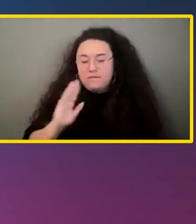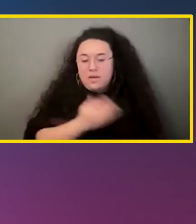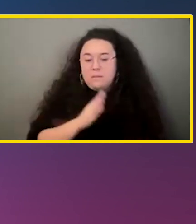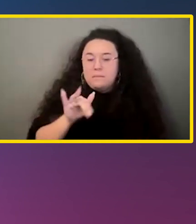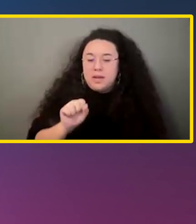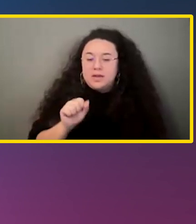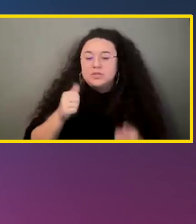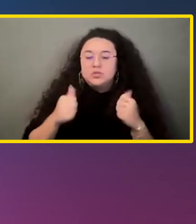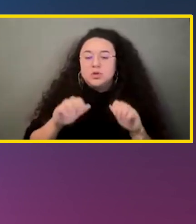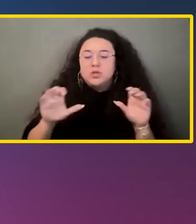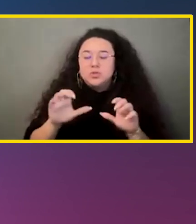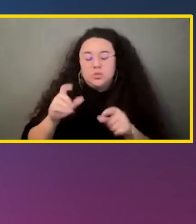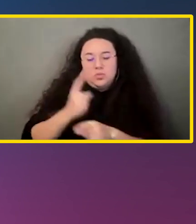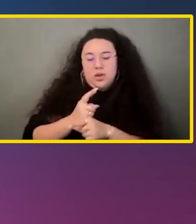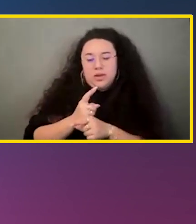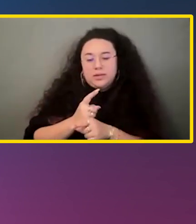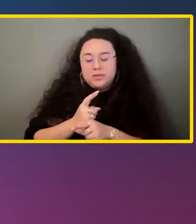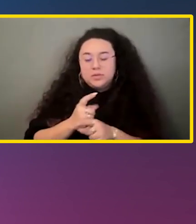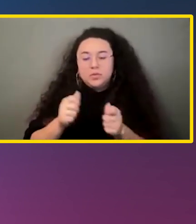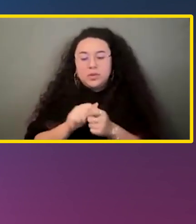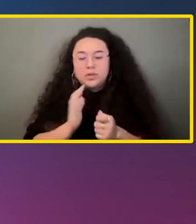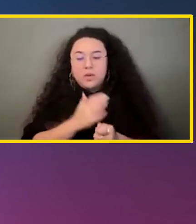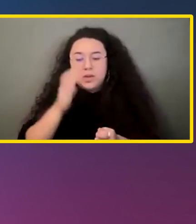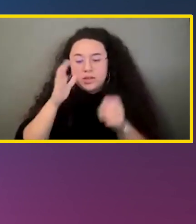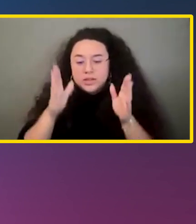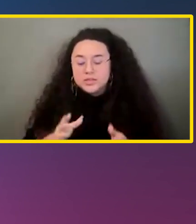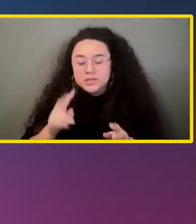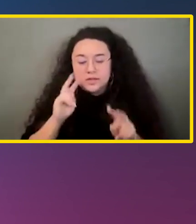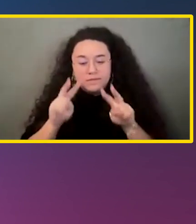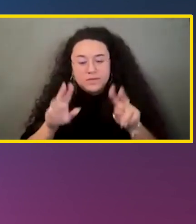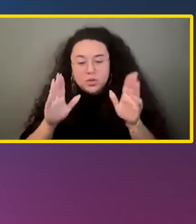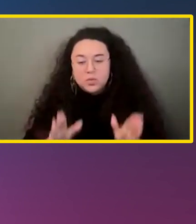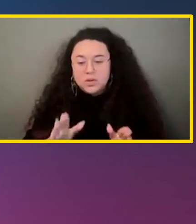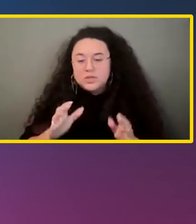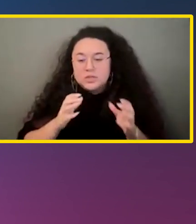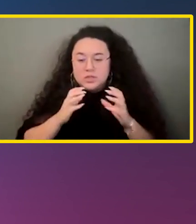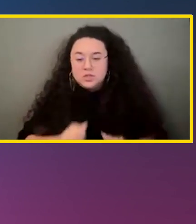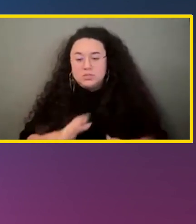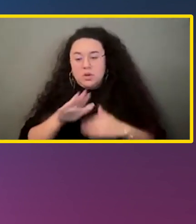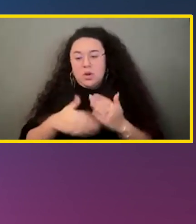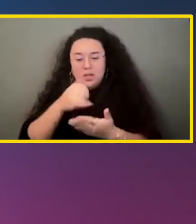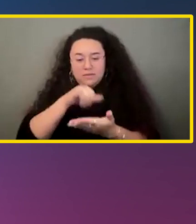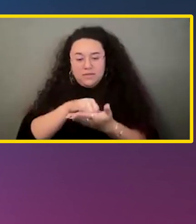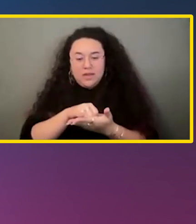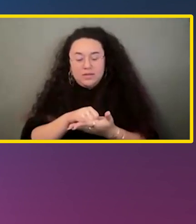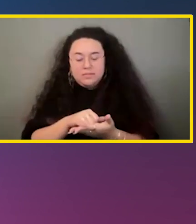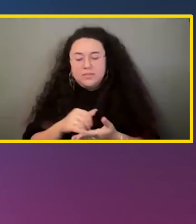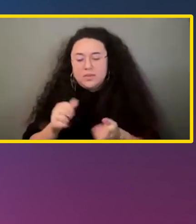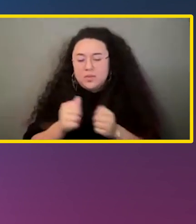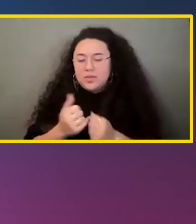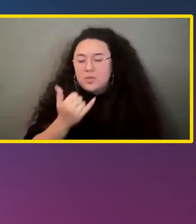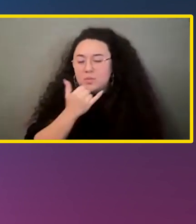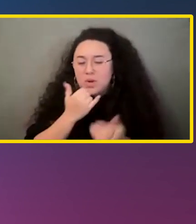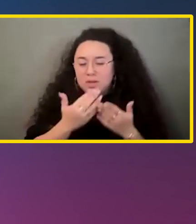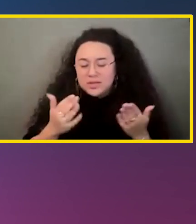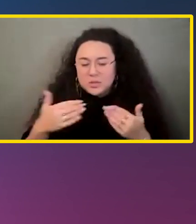and try to do right by our listeners, viewers, consumers, all of the things. But in the wrong hands, what a